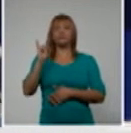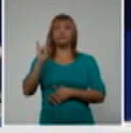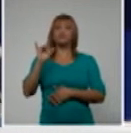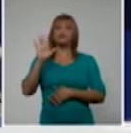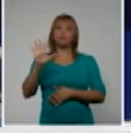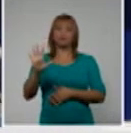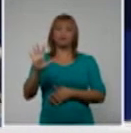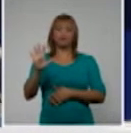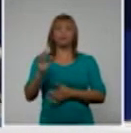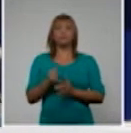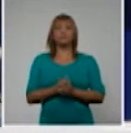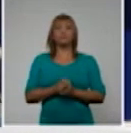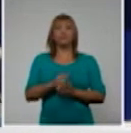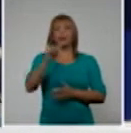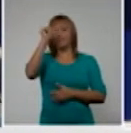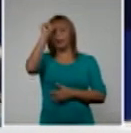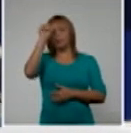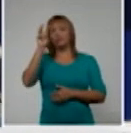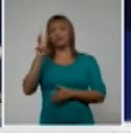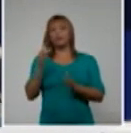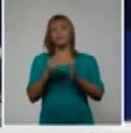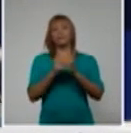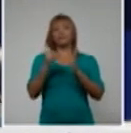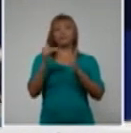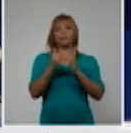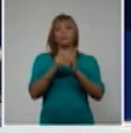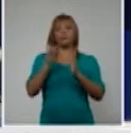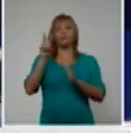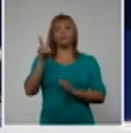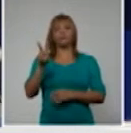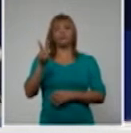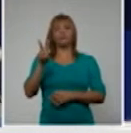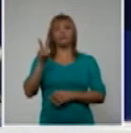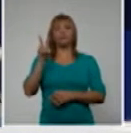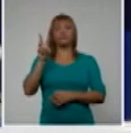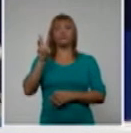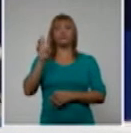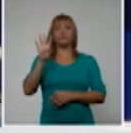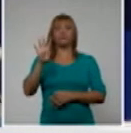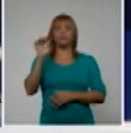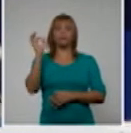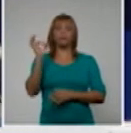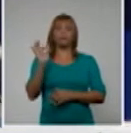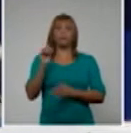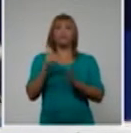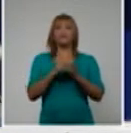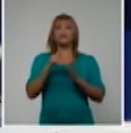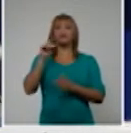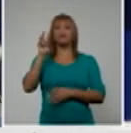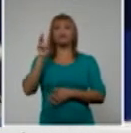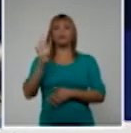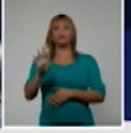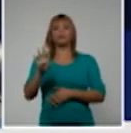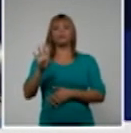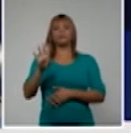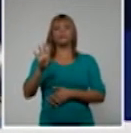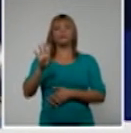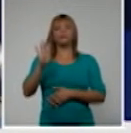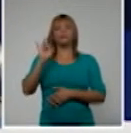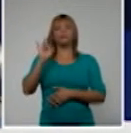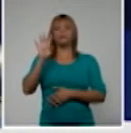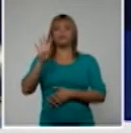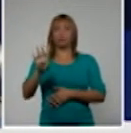1,271, and then India reports 1,059 deaths. Mexico also reported